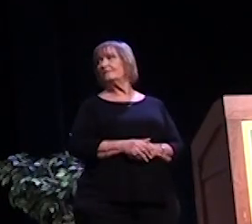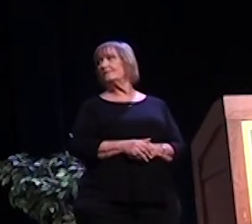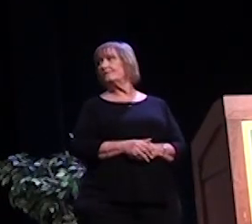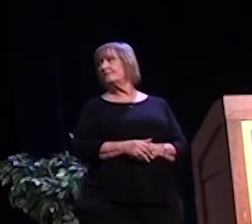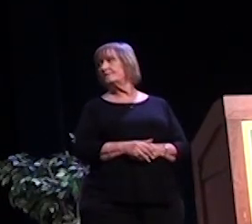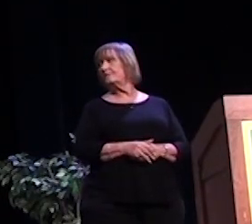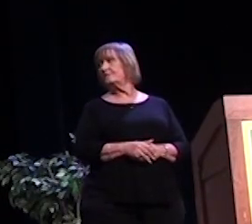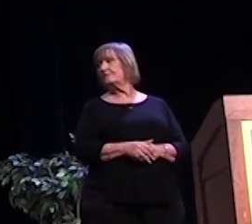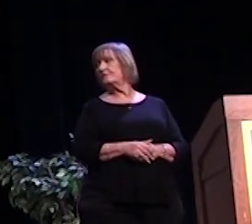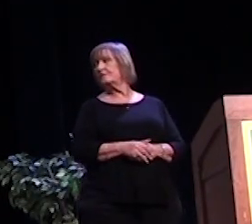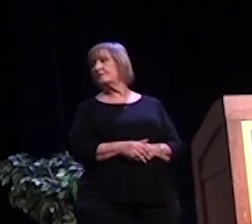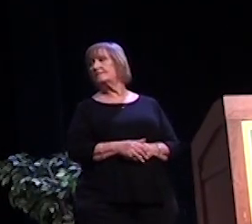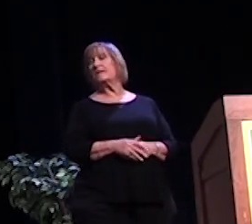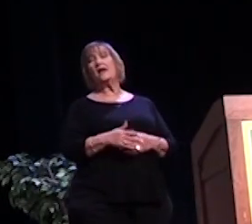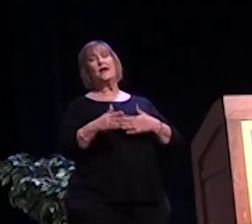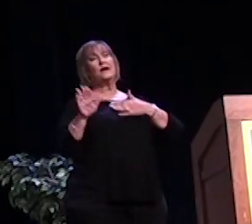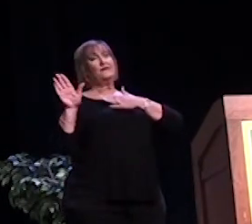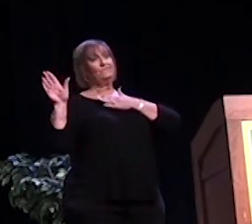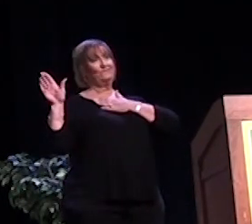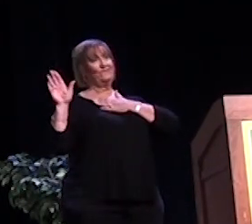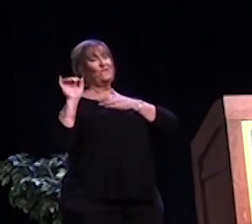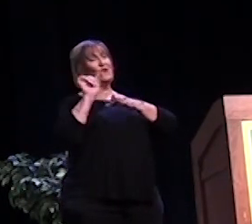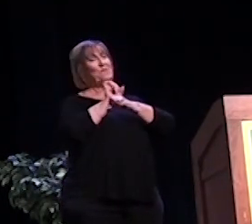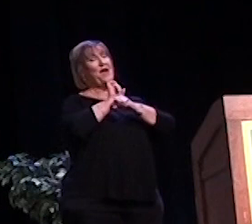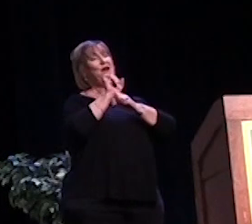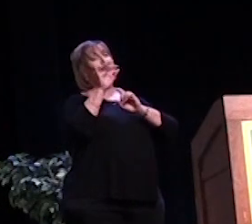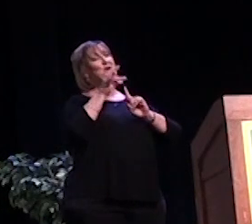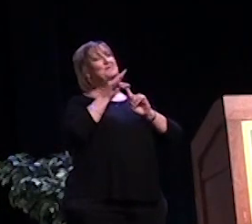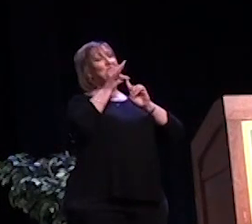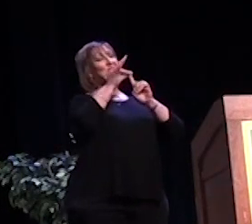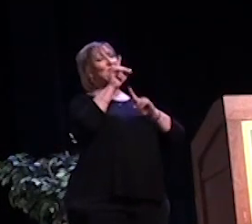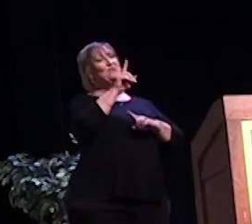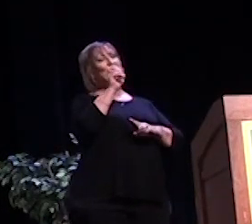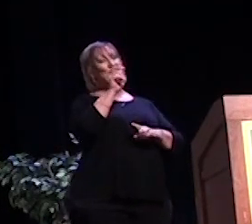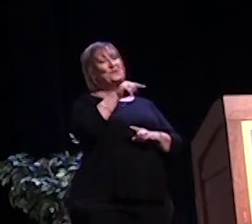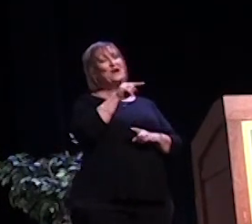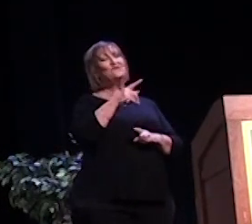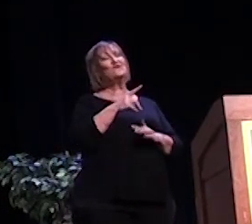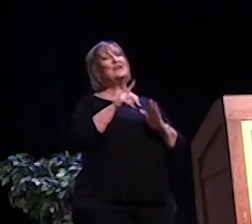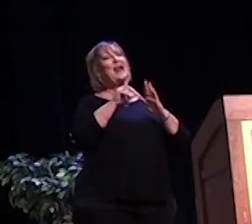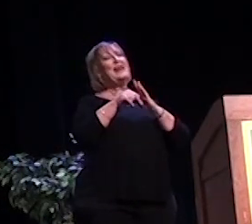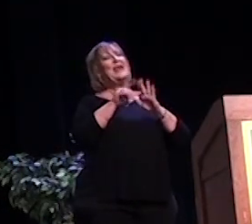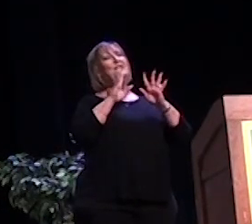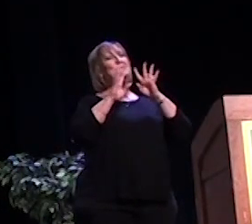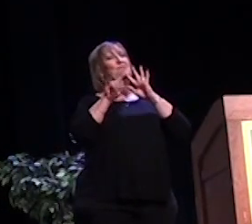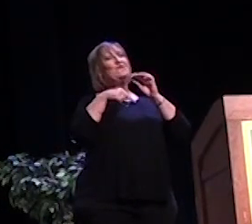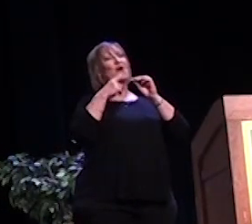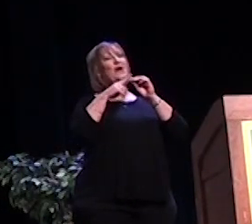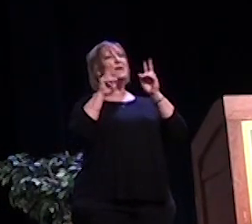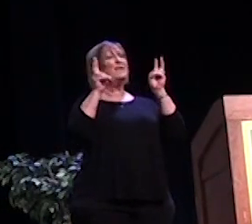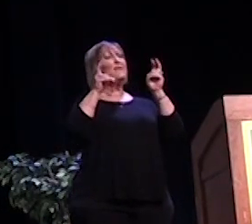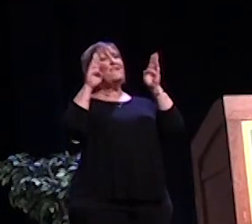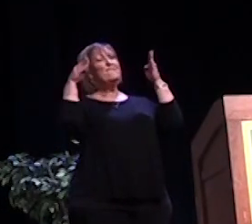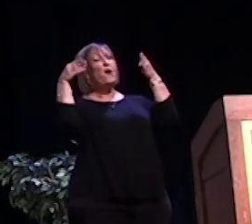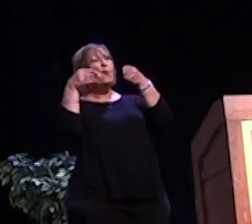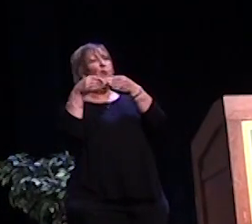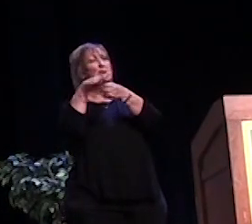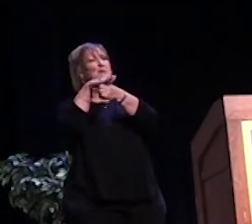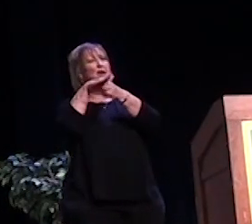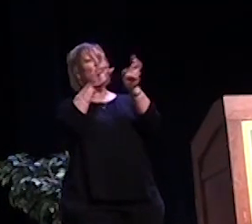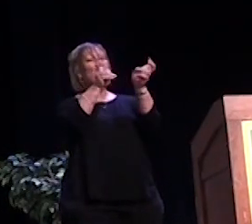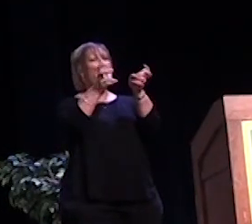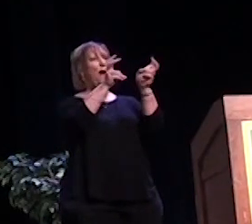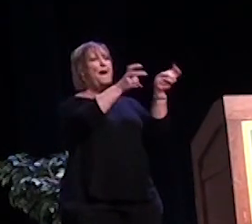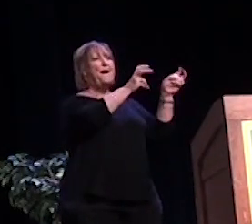So this is a unique question for our work. And I think a little later in the panel, we're going to talk a little bit about focus areas and what,